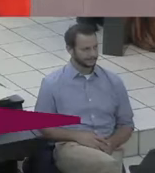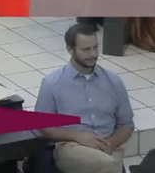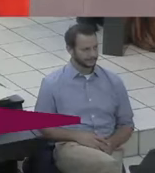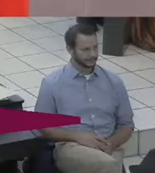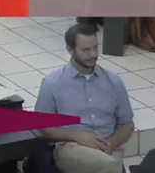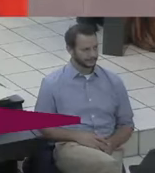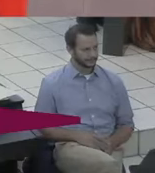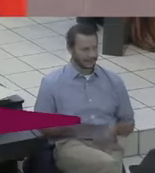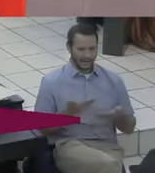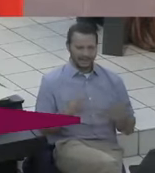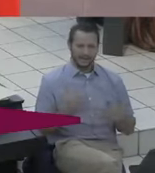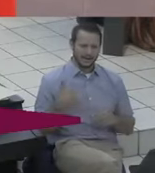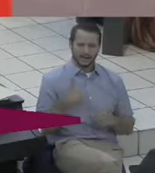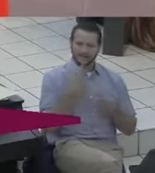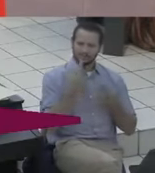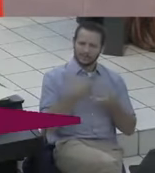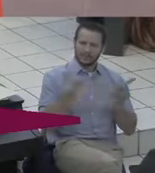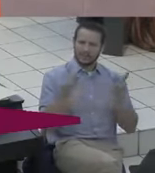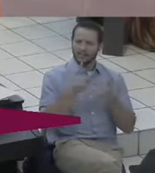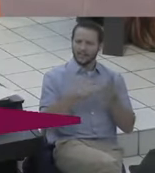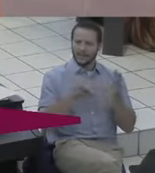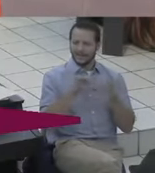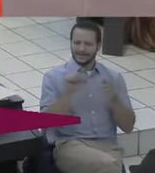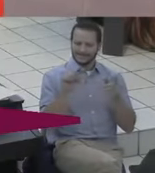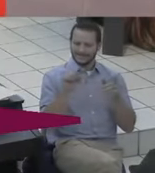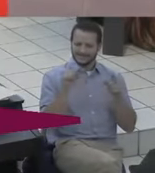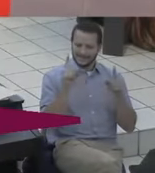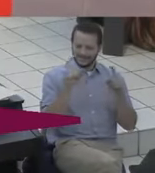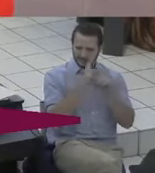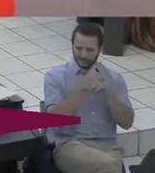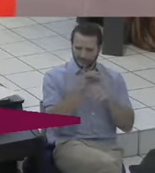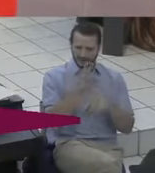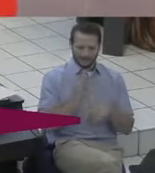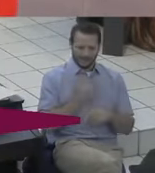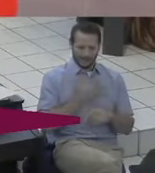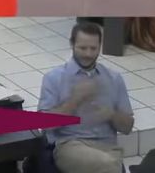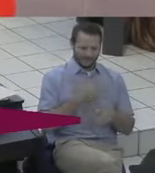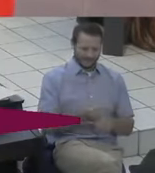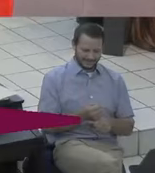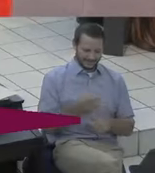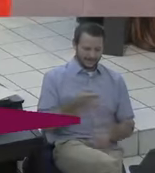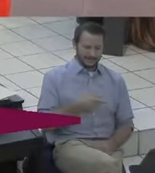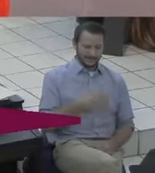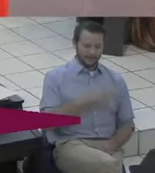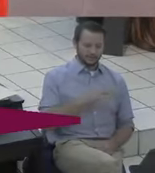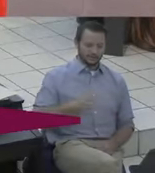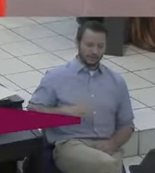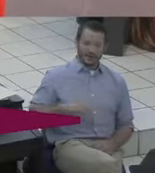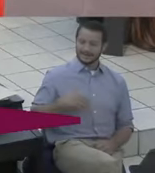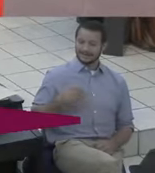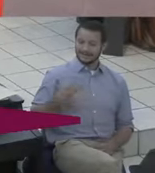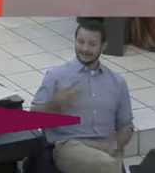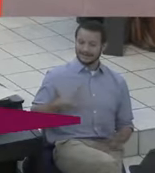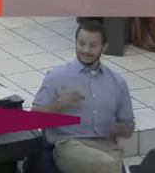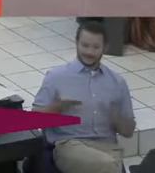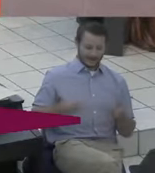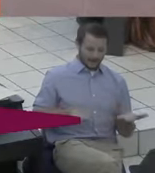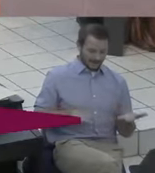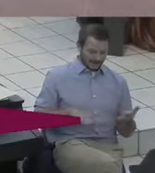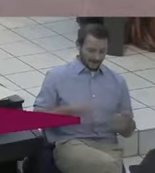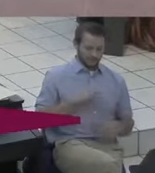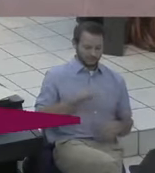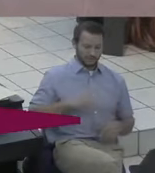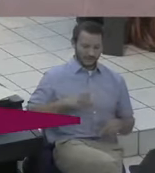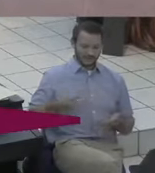Let us proclaim what is the mystery of our faith. Christ is God, Christ is risen, Christ